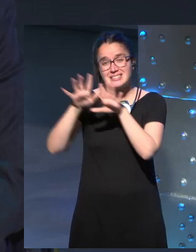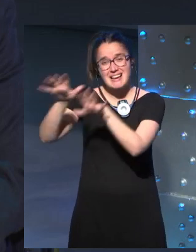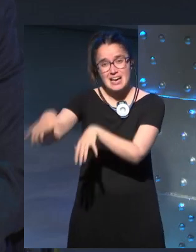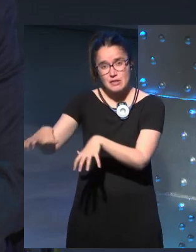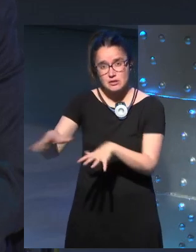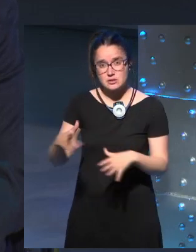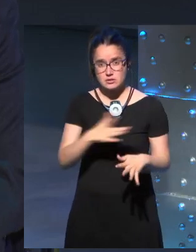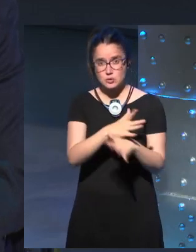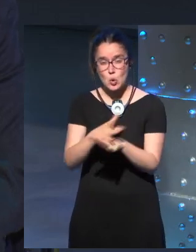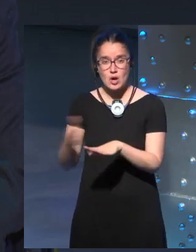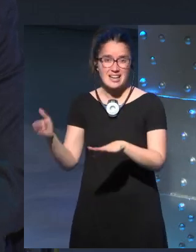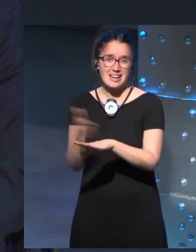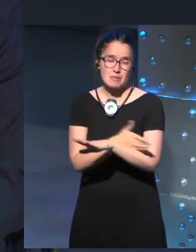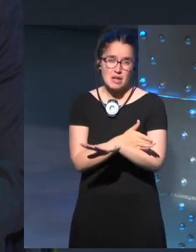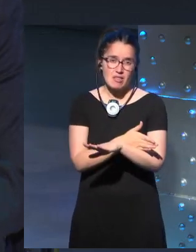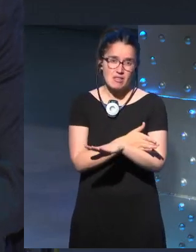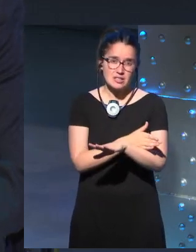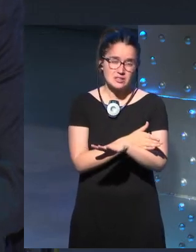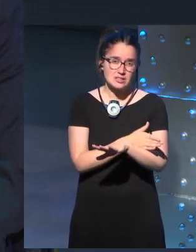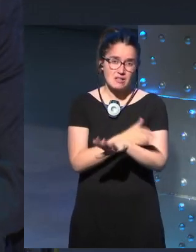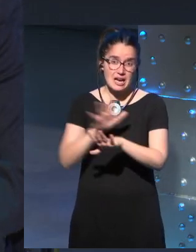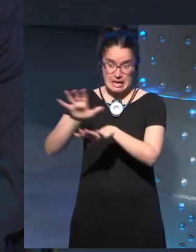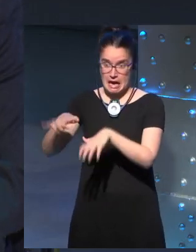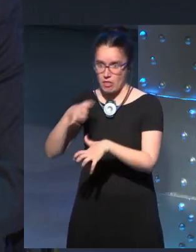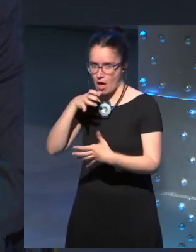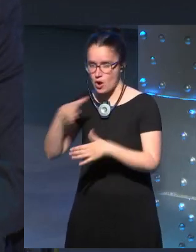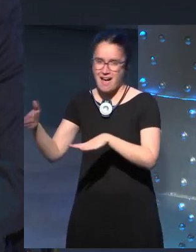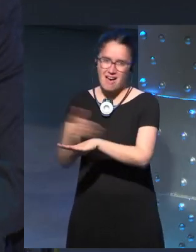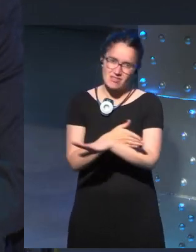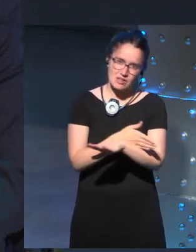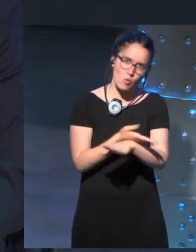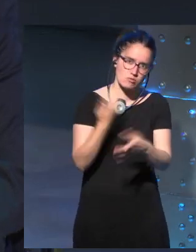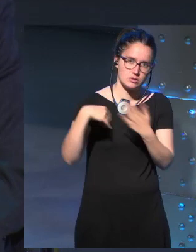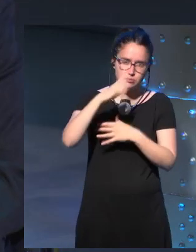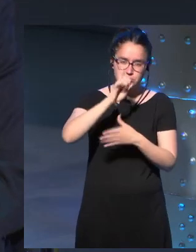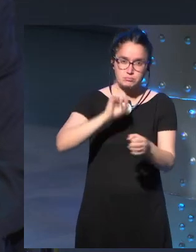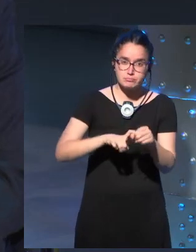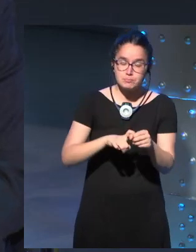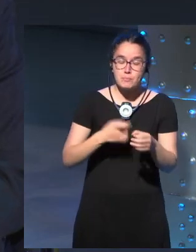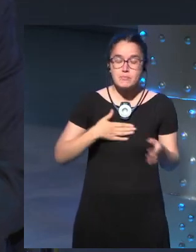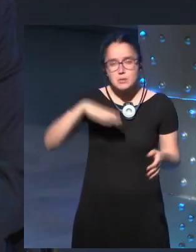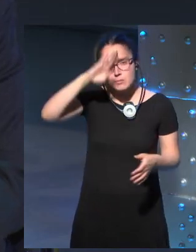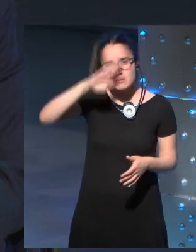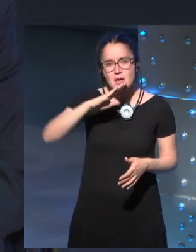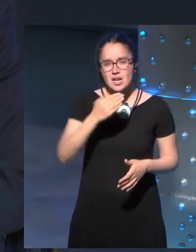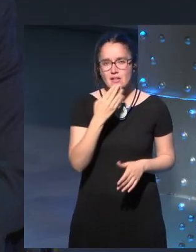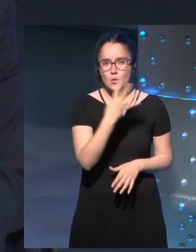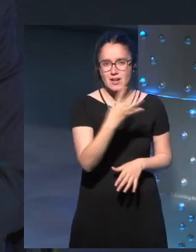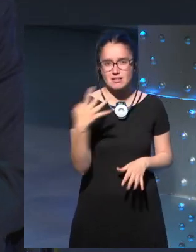to Cadiz. He played on the team that was before Cadiz after